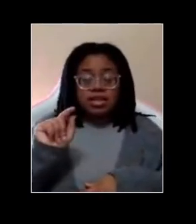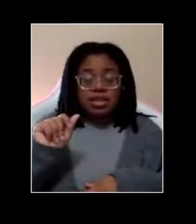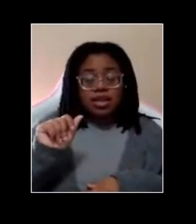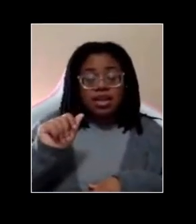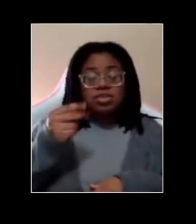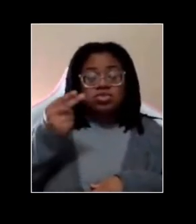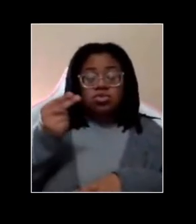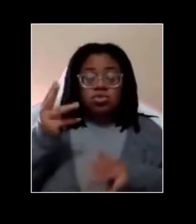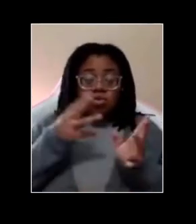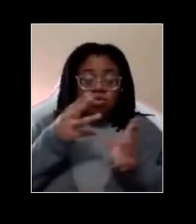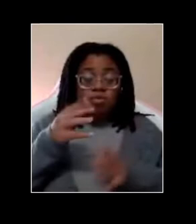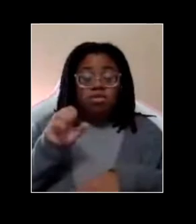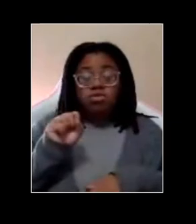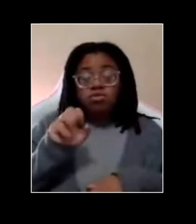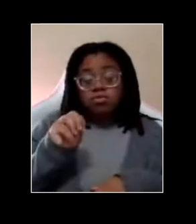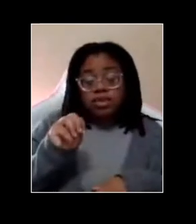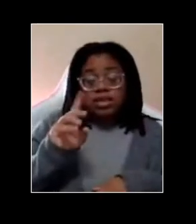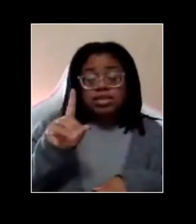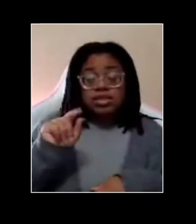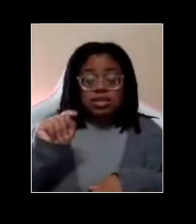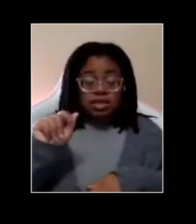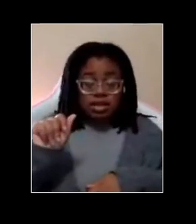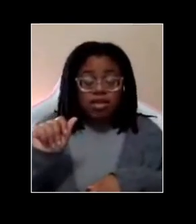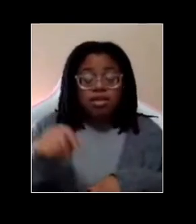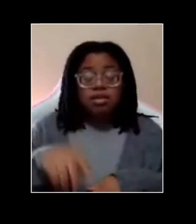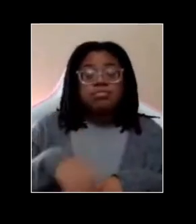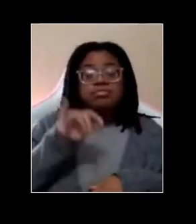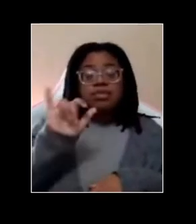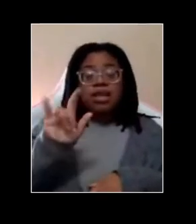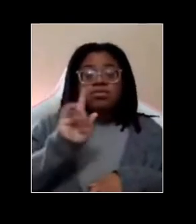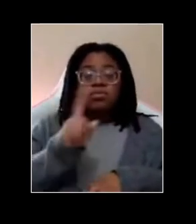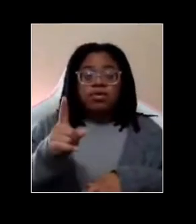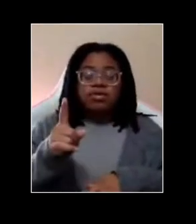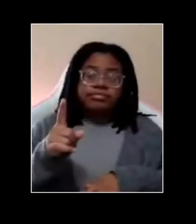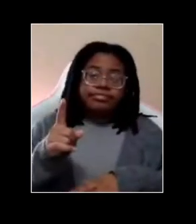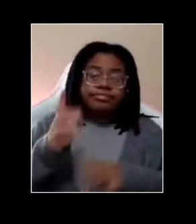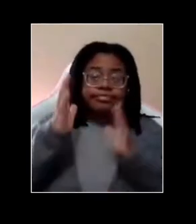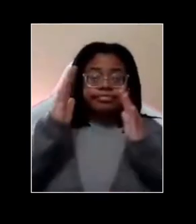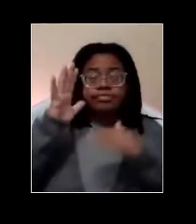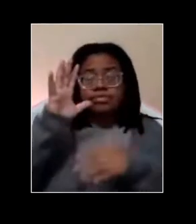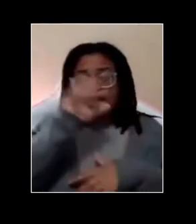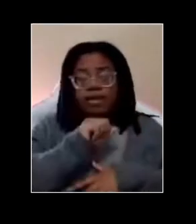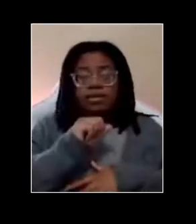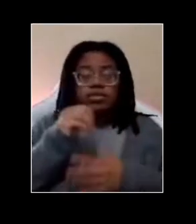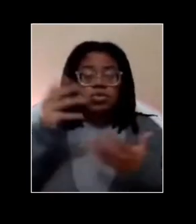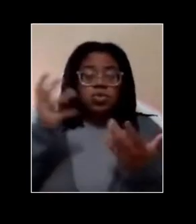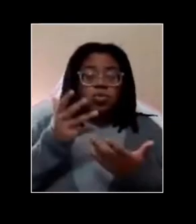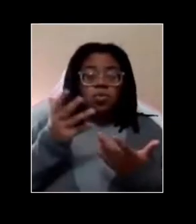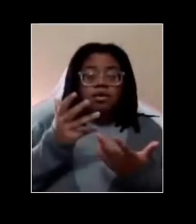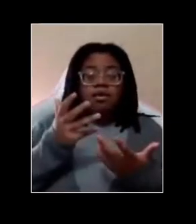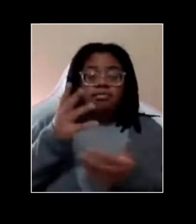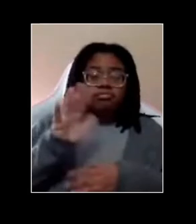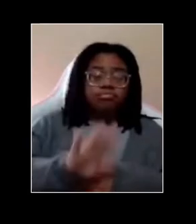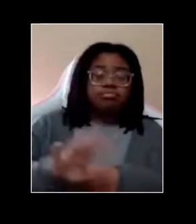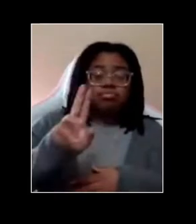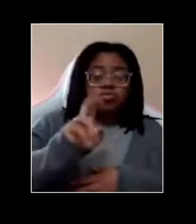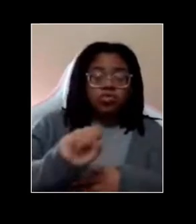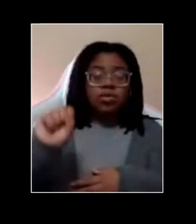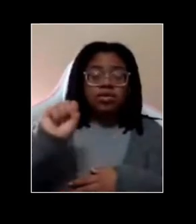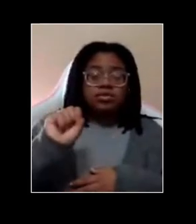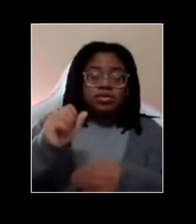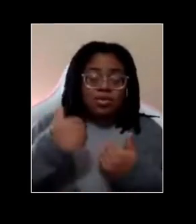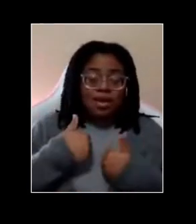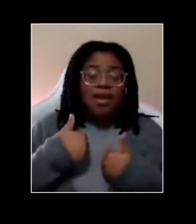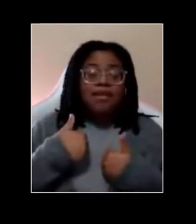with future global warming scenarios to predict the amount of recreation that regions across the US will have by